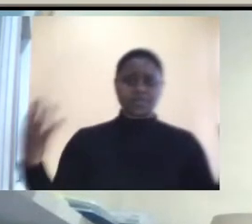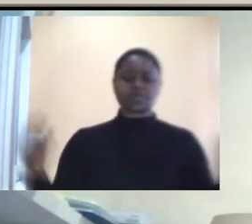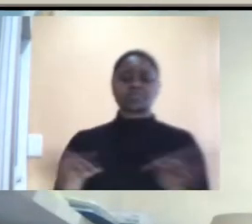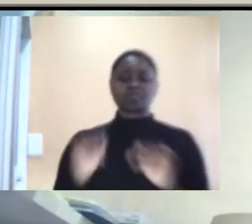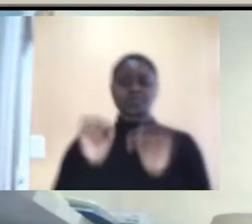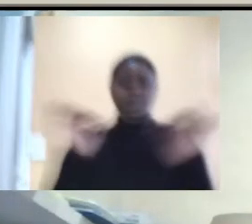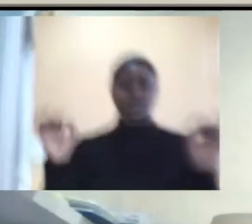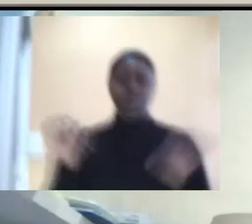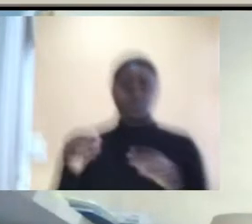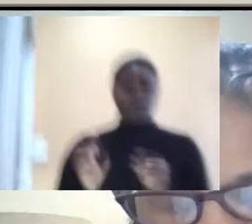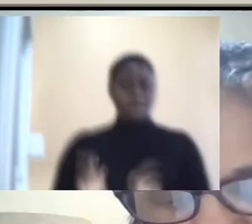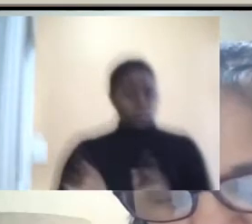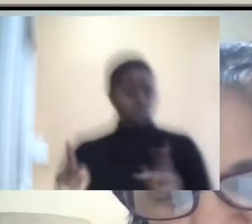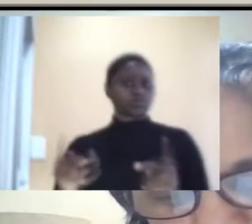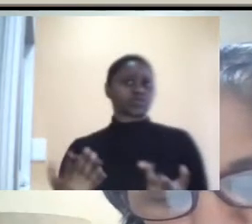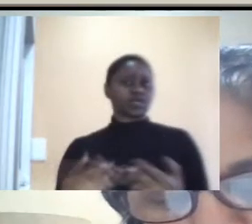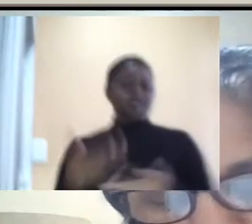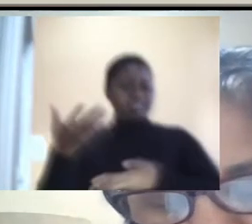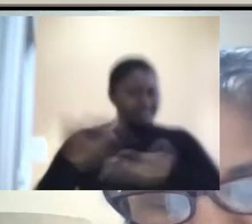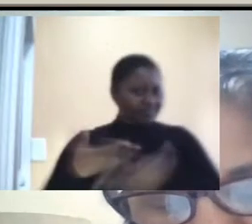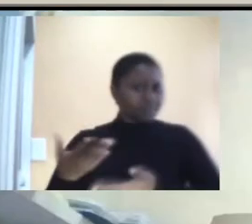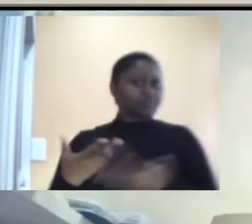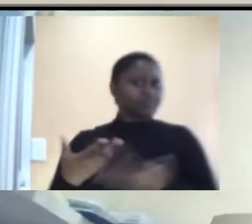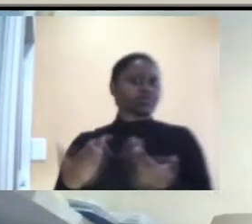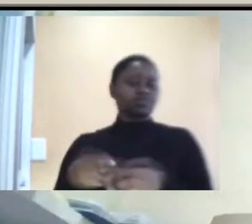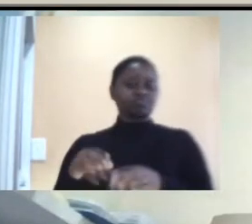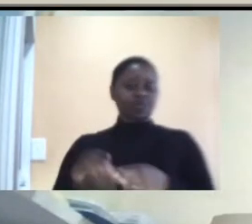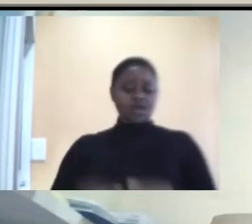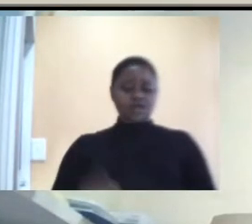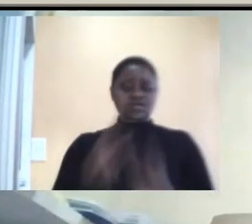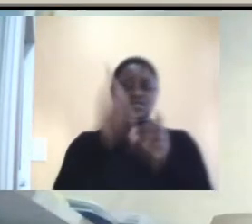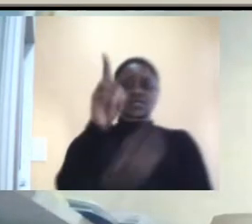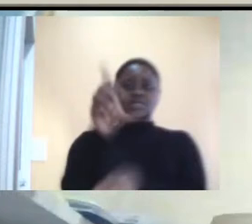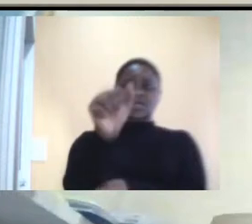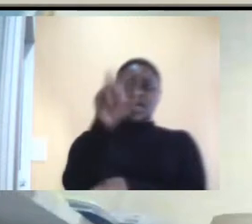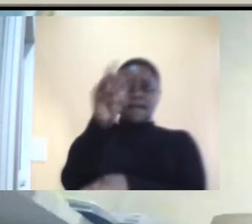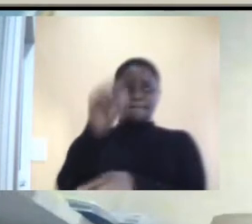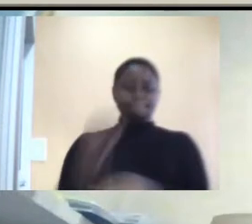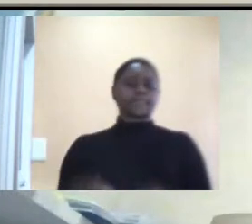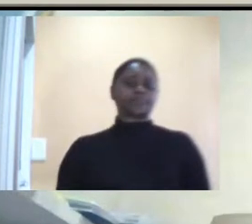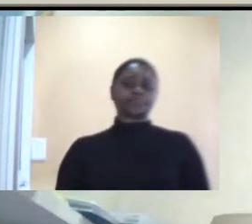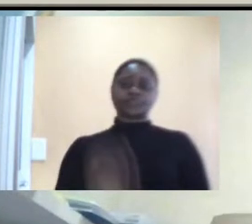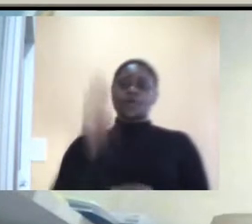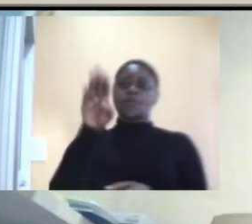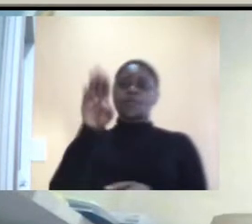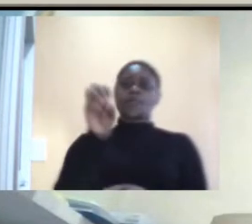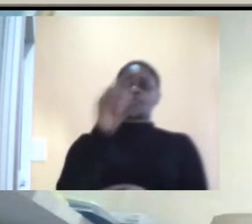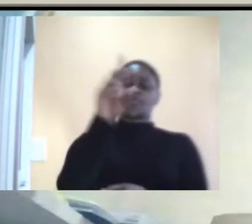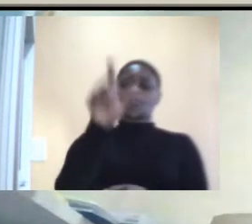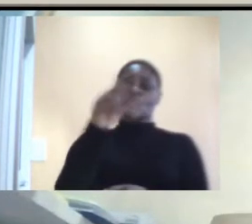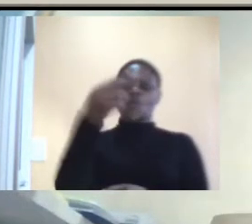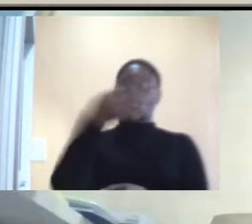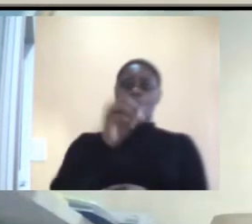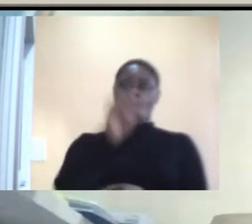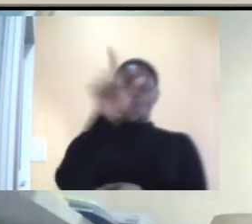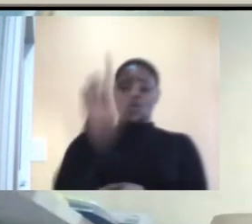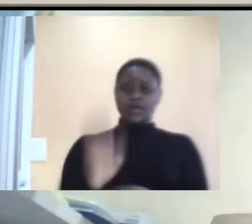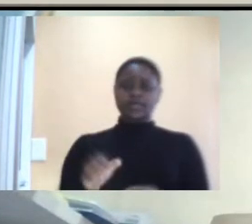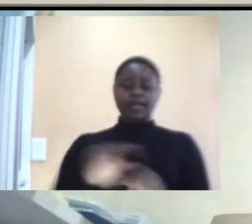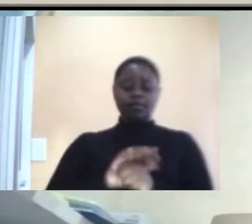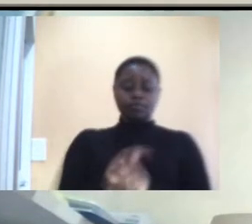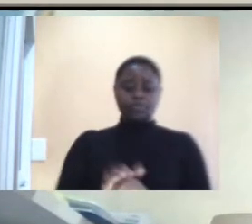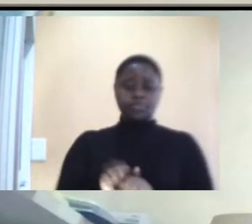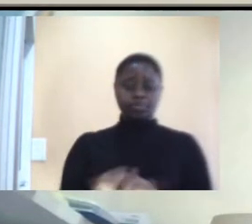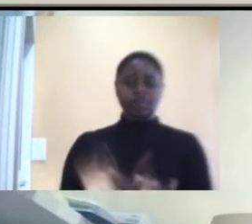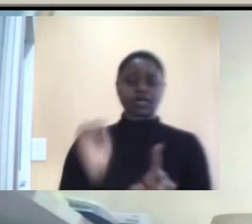out essential veterinary services, boreholes and dam infrastructure and land care. Notwithstanding the climate change and COVID-19